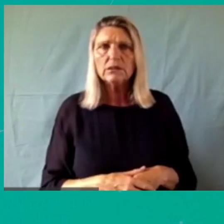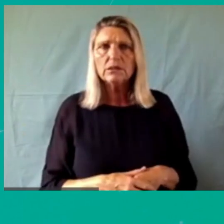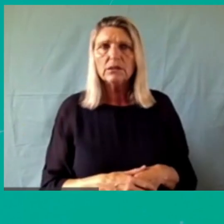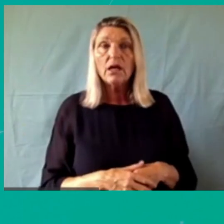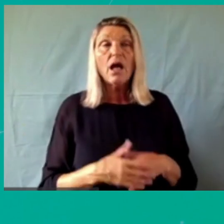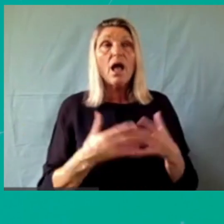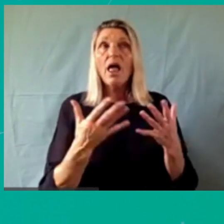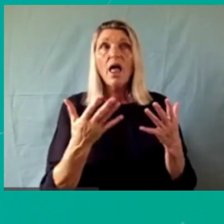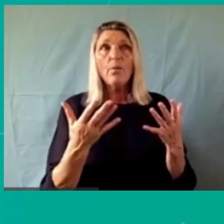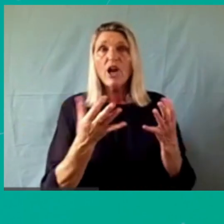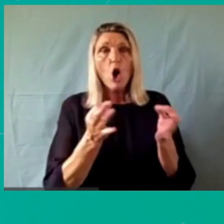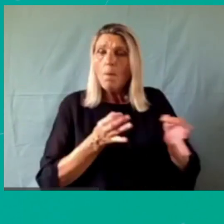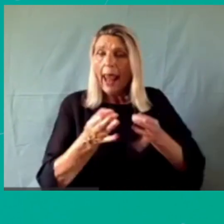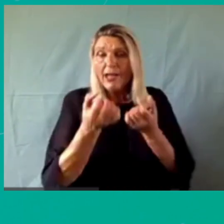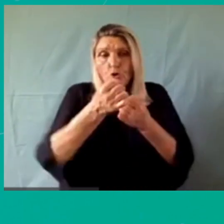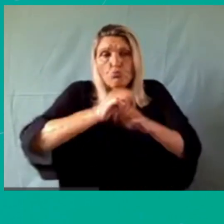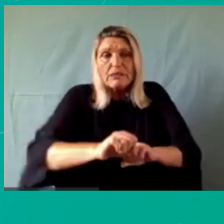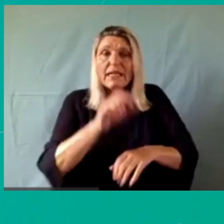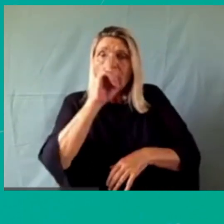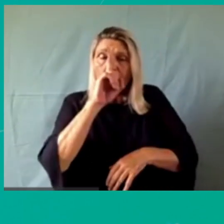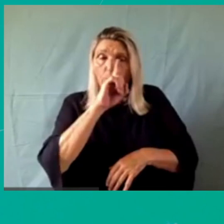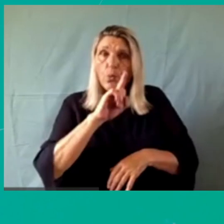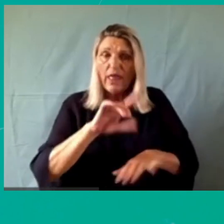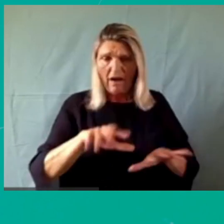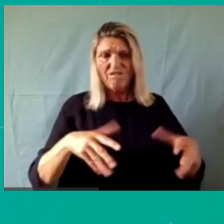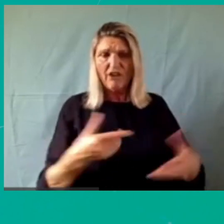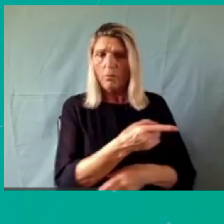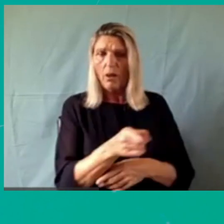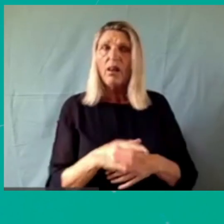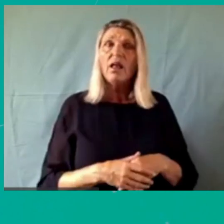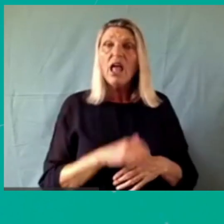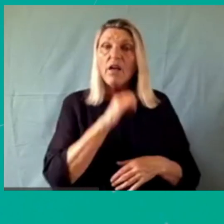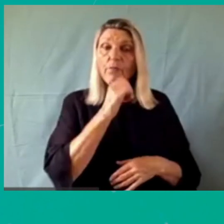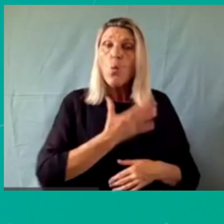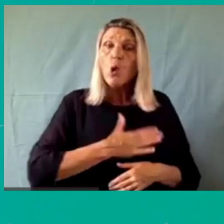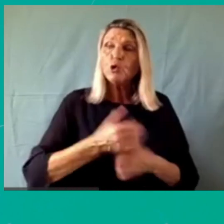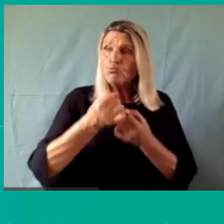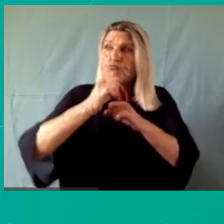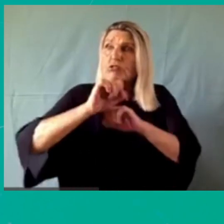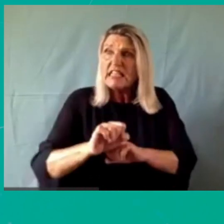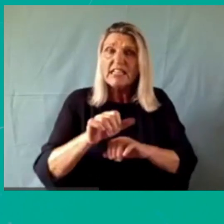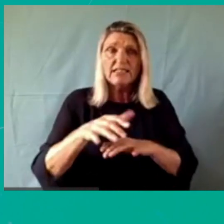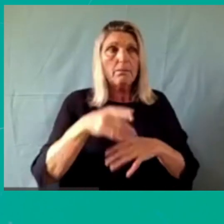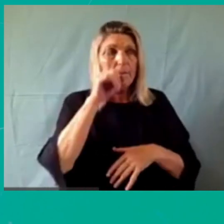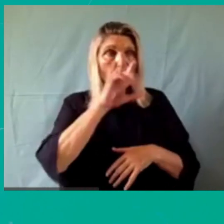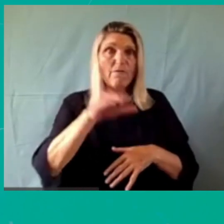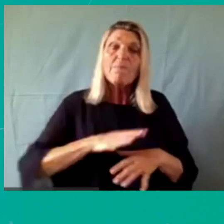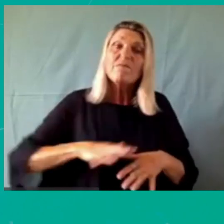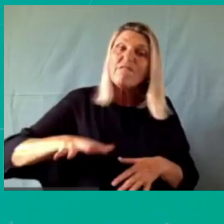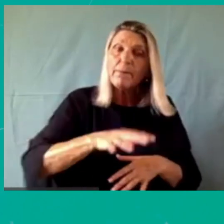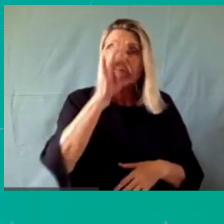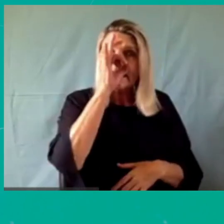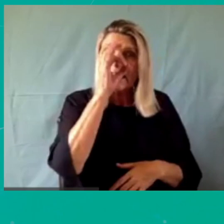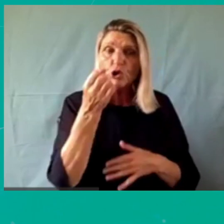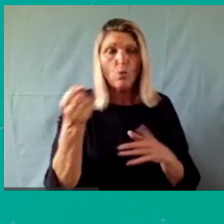vulnerable. Preventing family violence and sexual violence requires an understanding that family violence and sexual violence